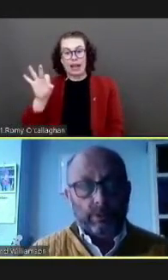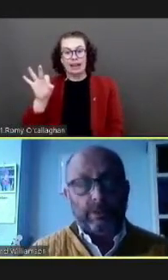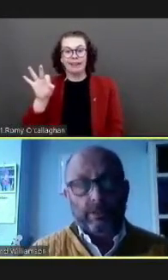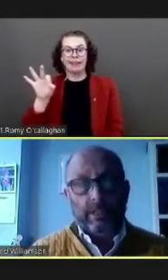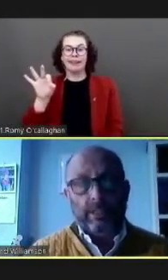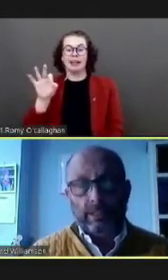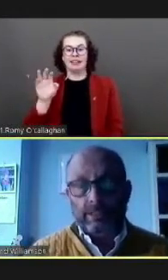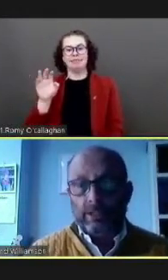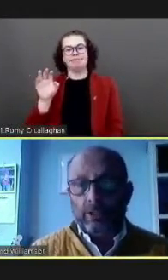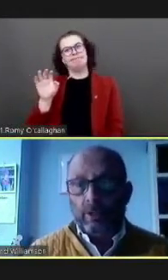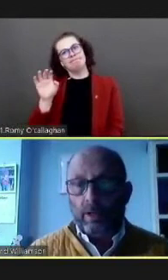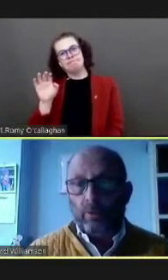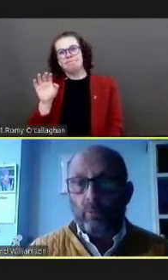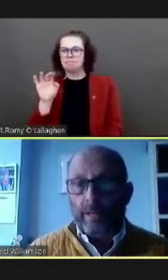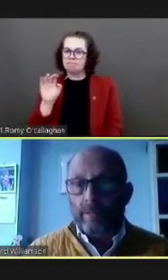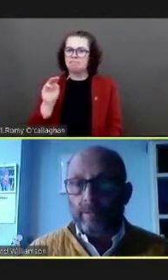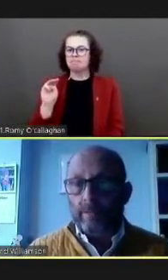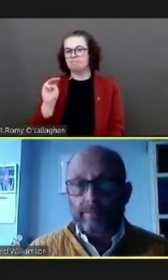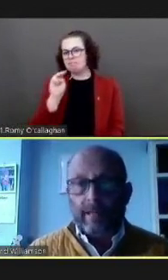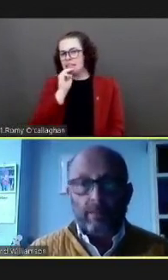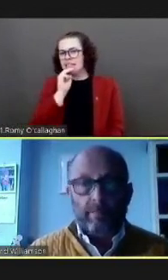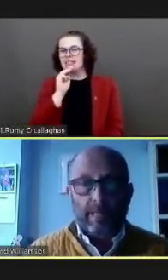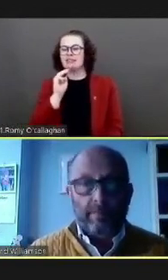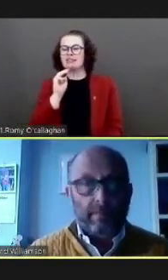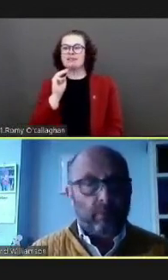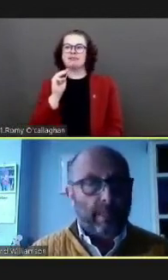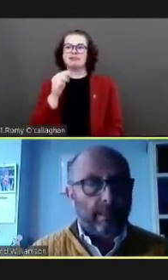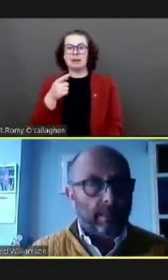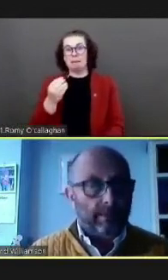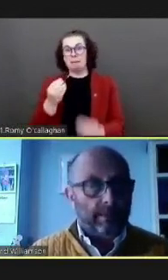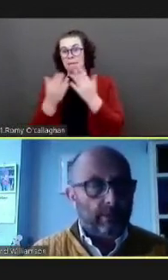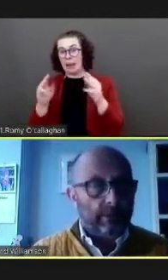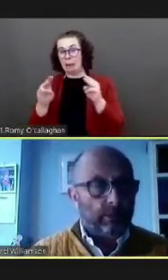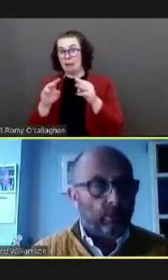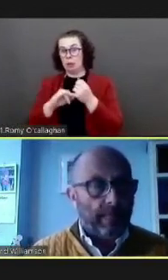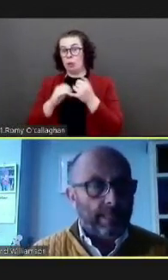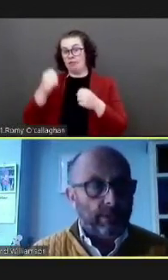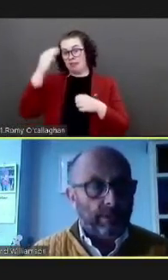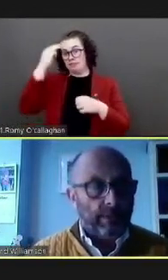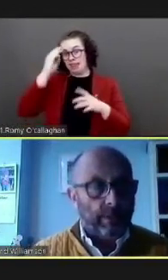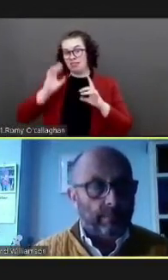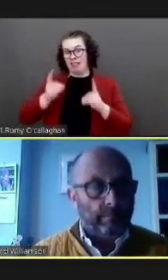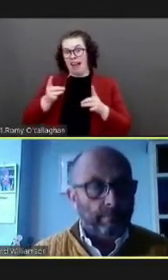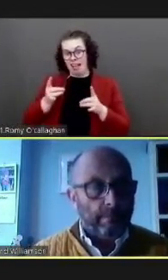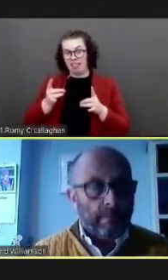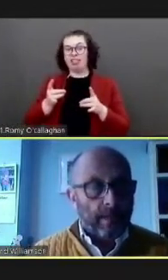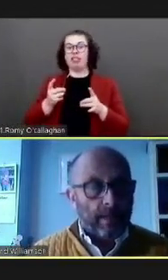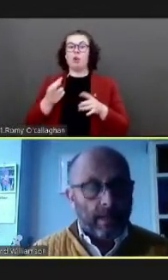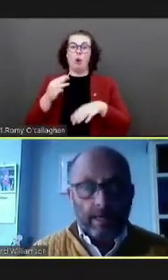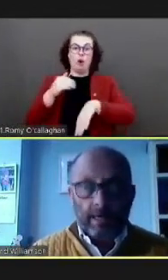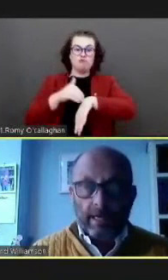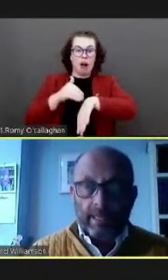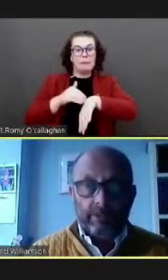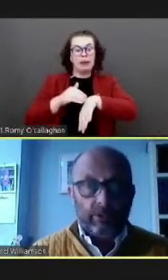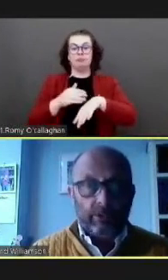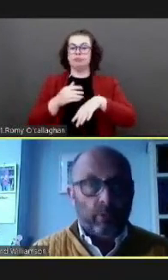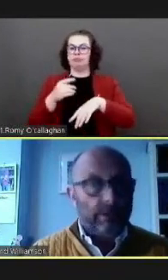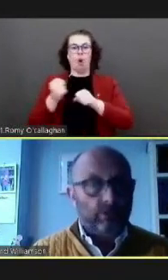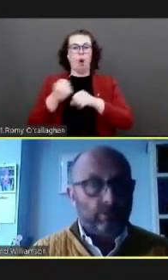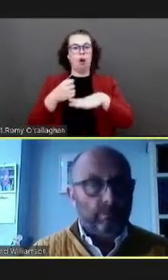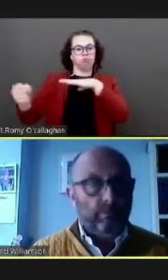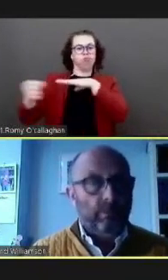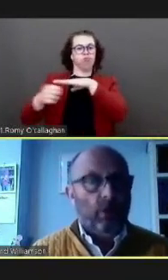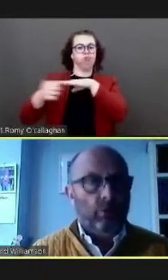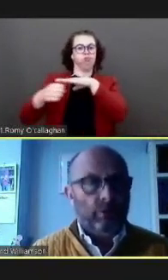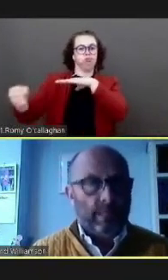It had a name which was associated with the fact that many people with mental health difficulties were placed on that wing. And so it